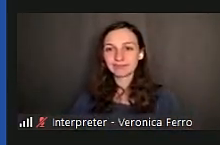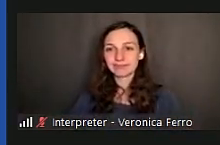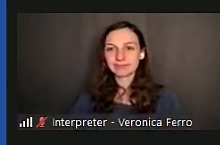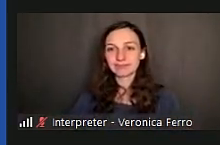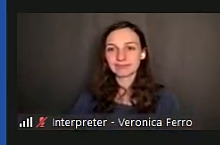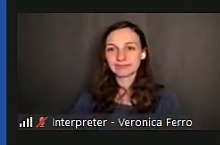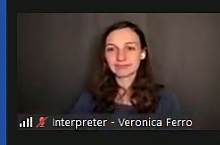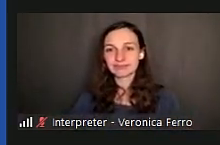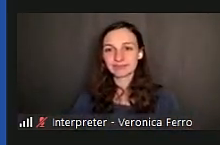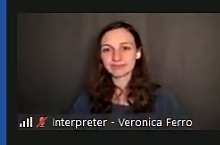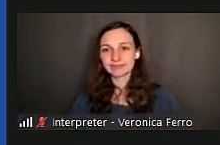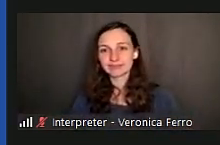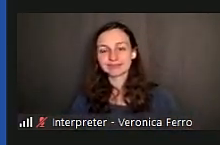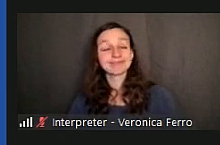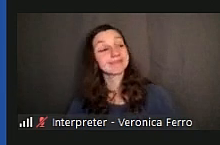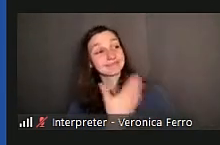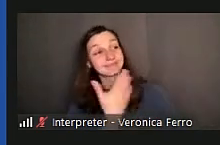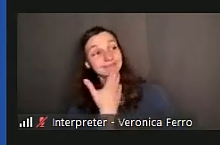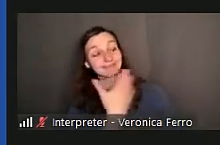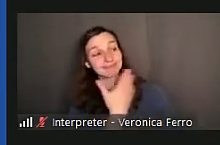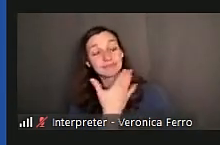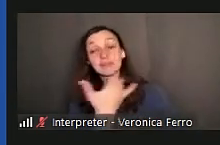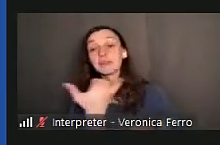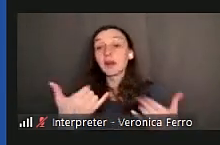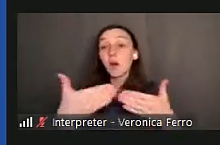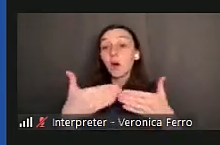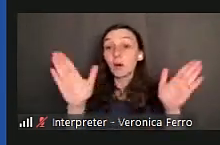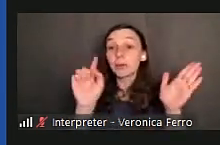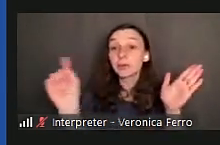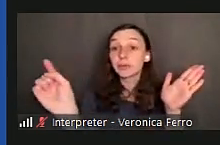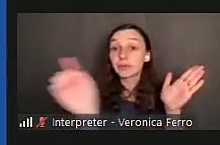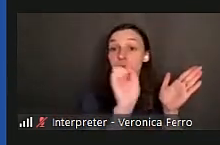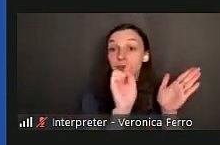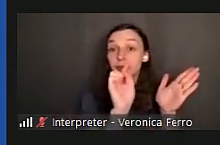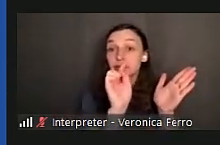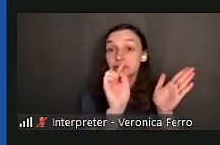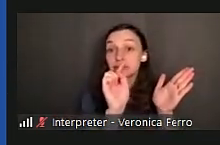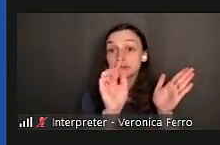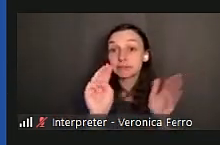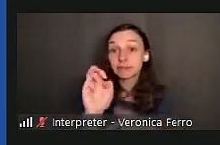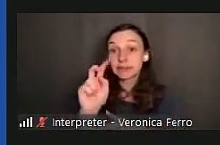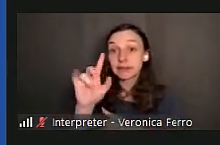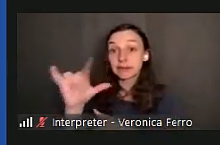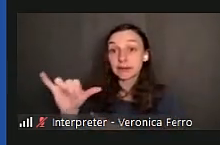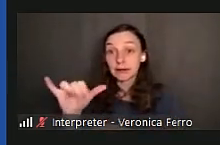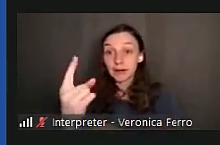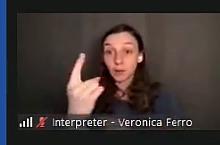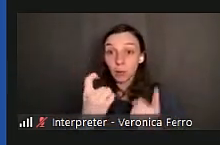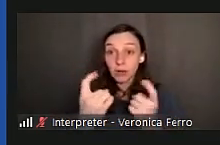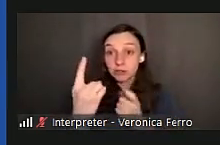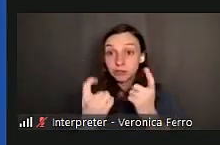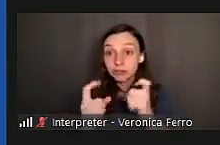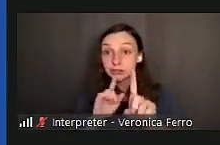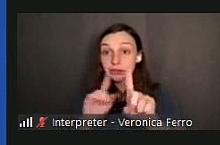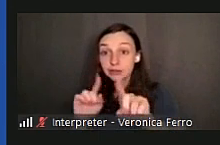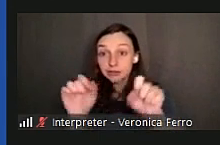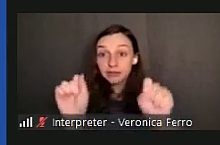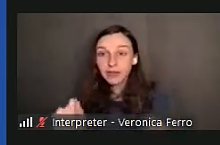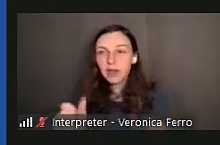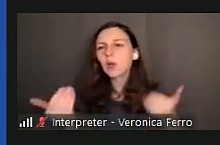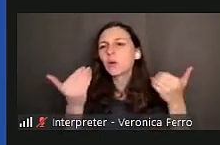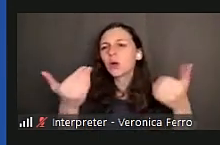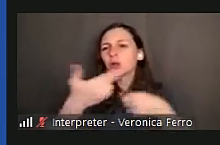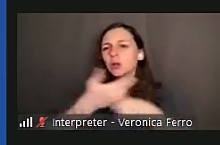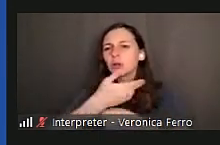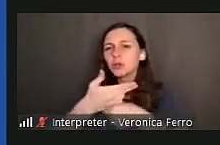and Director Bookman. With that, we will open it up to the media Q&A portion of today's avail. We're going to go ahead and use the raise hand function. You can find